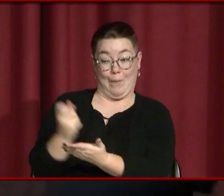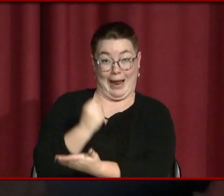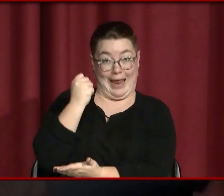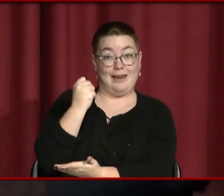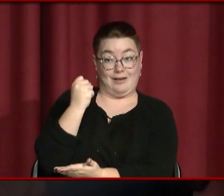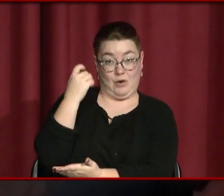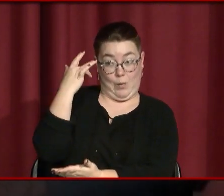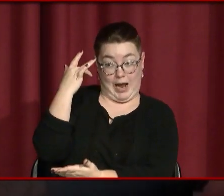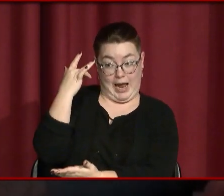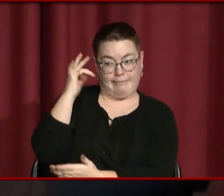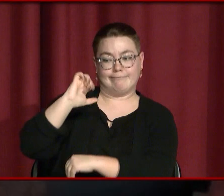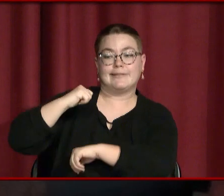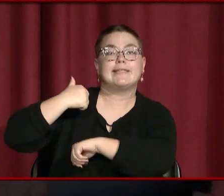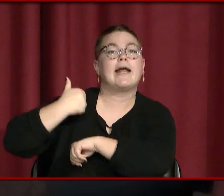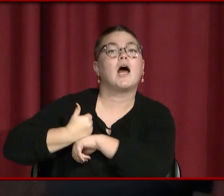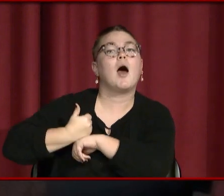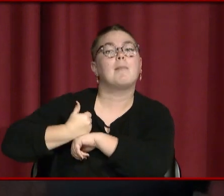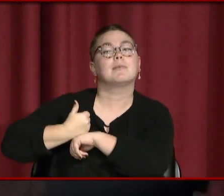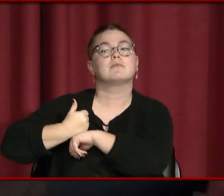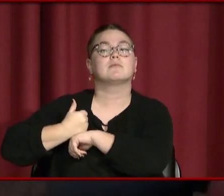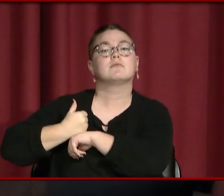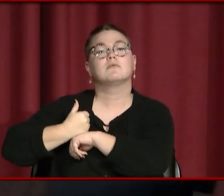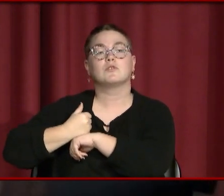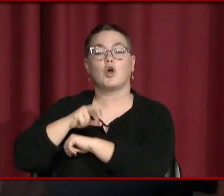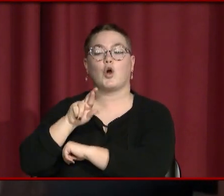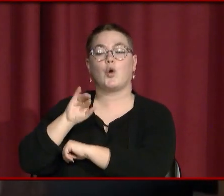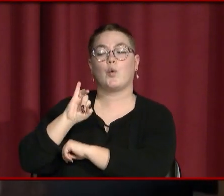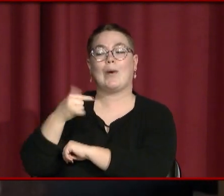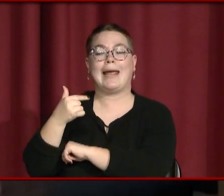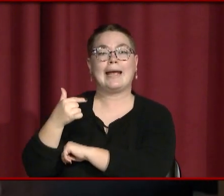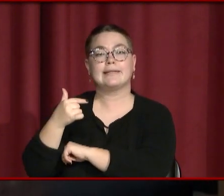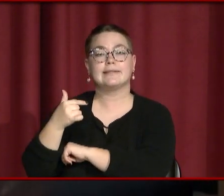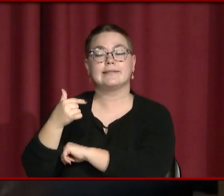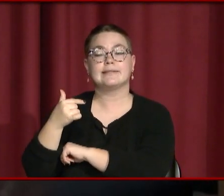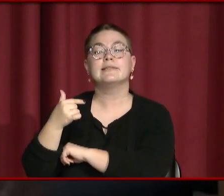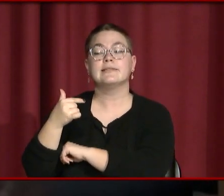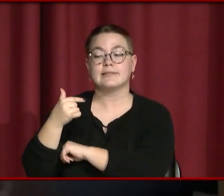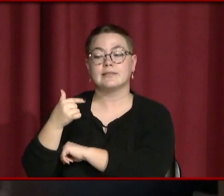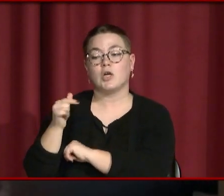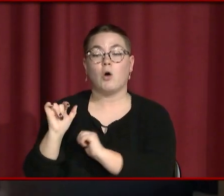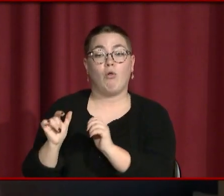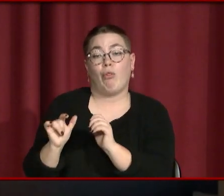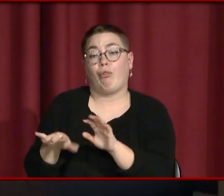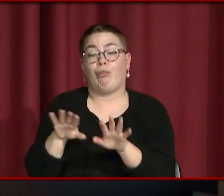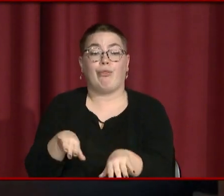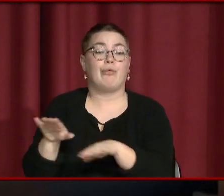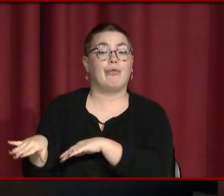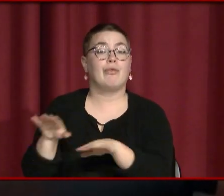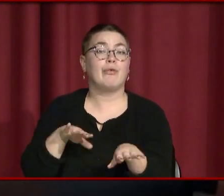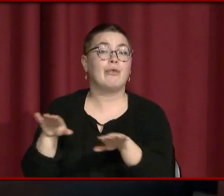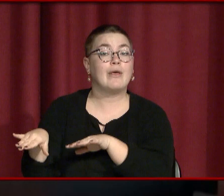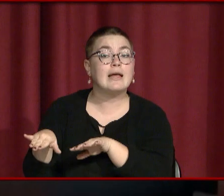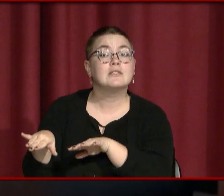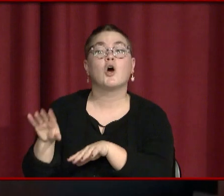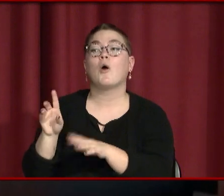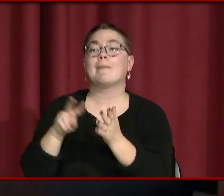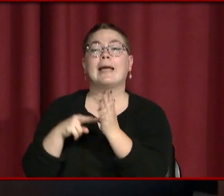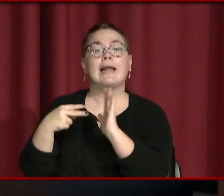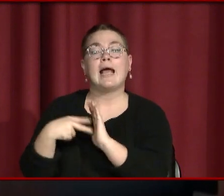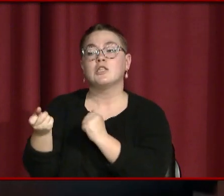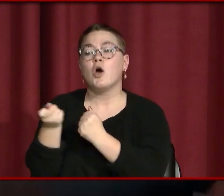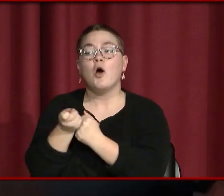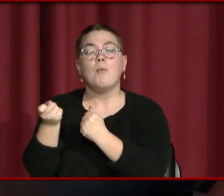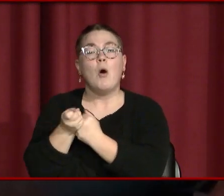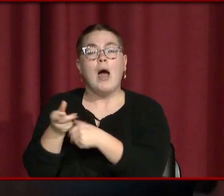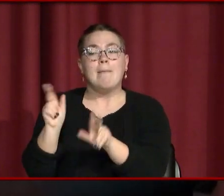because it's rigged for them to do so. And so they can play to party extremes and deep-pocketed donors